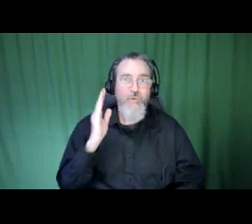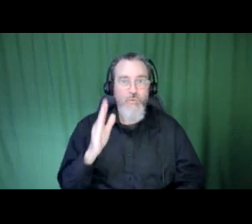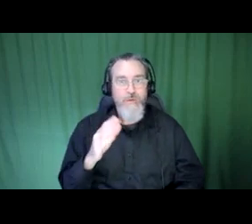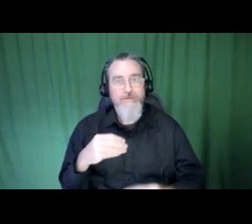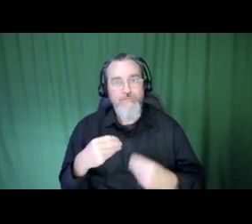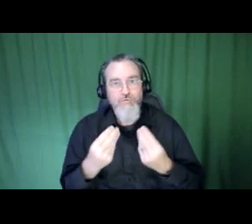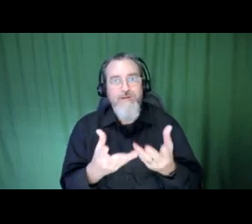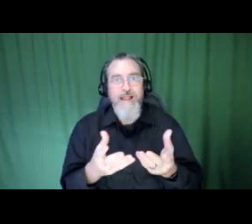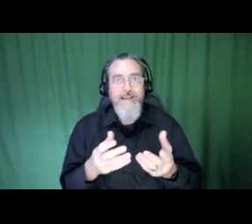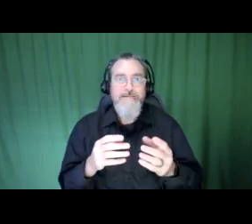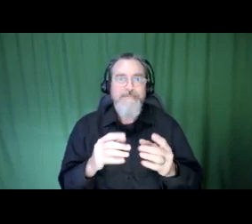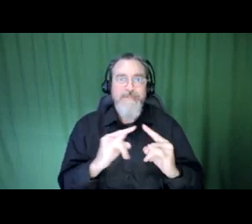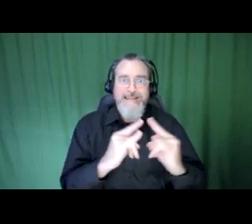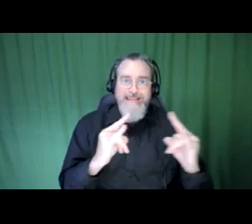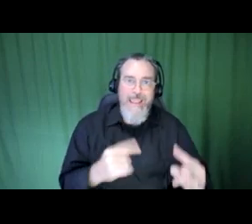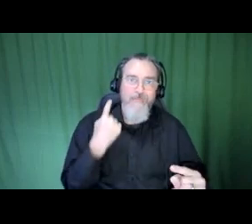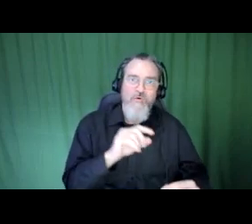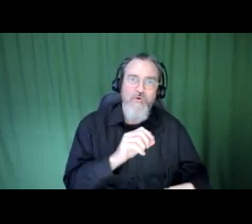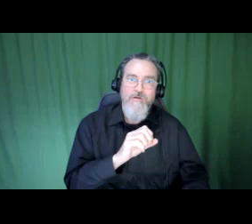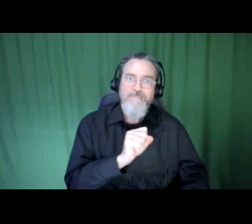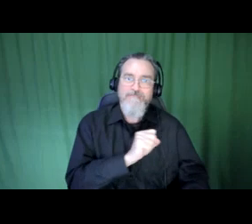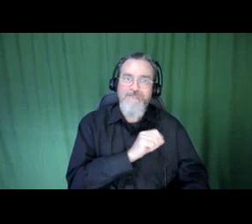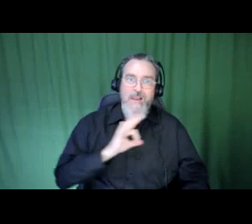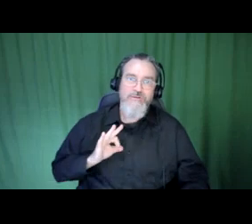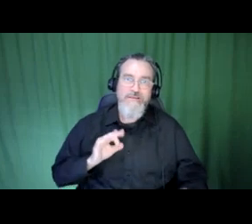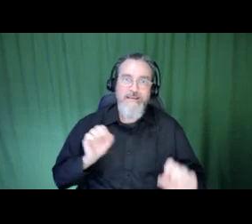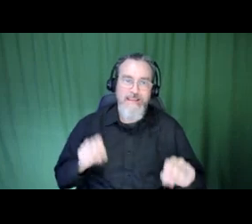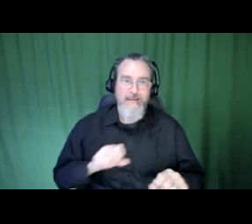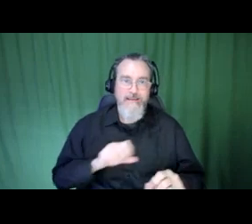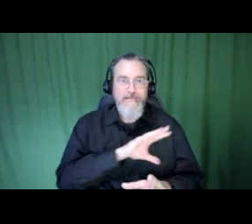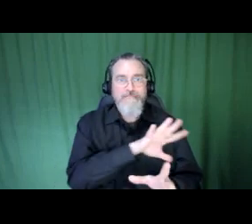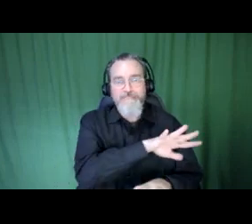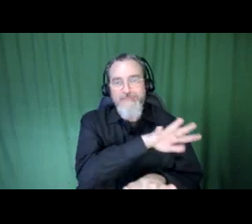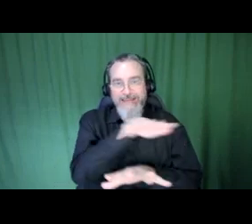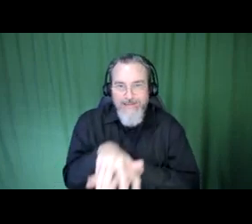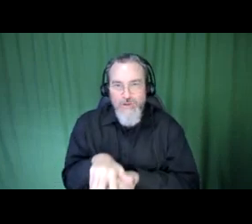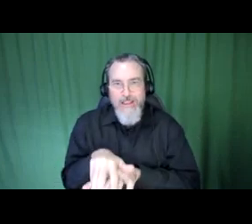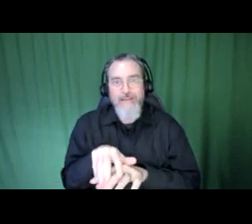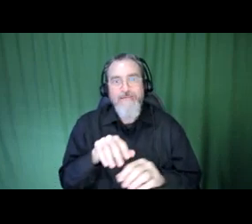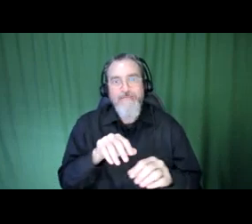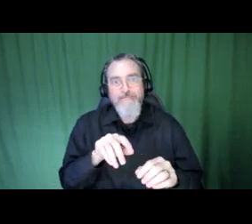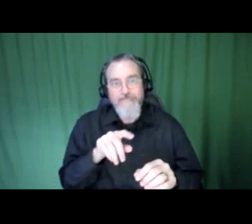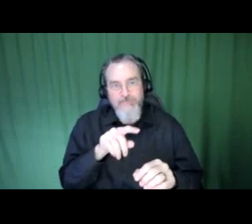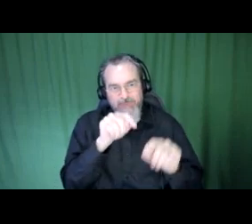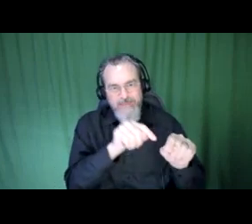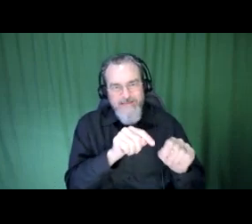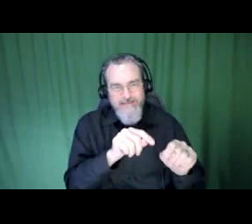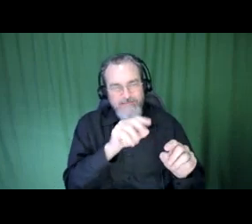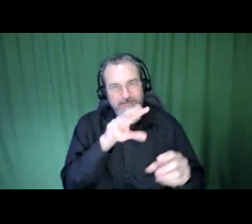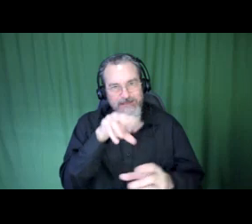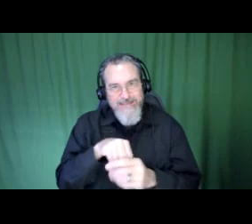can integrate climate adaptation into all these natural resource pathways. Next slide.